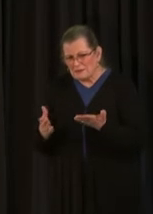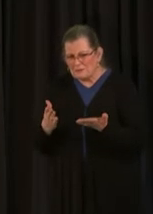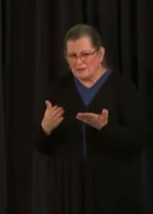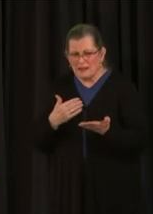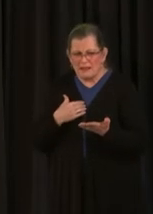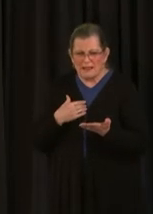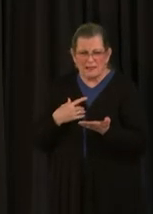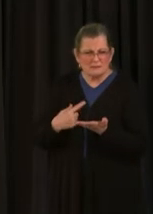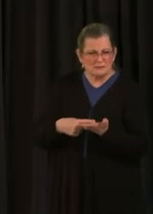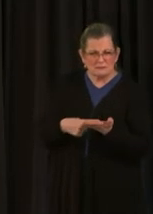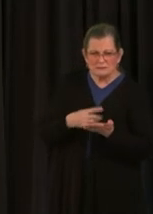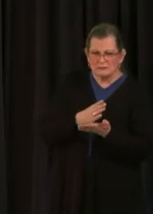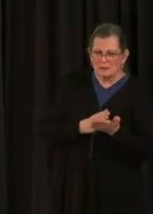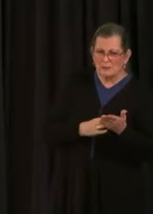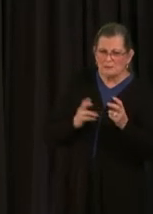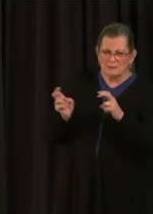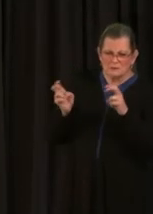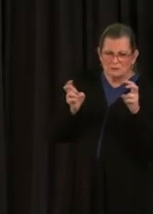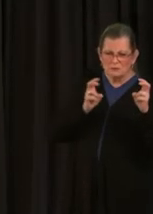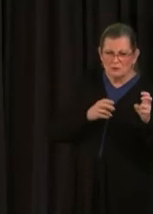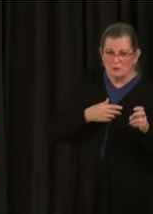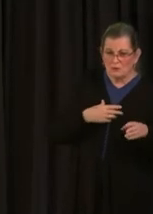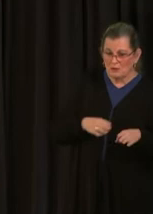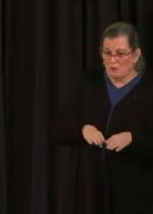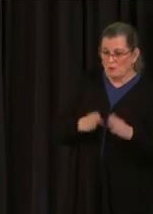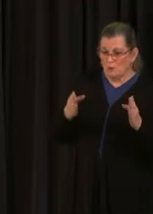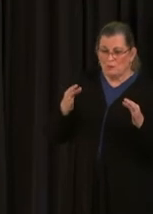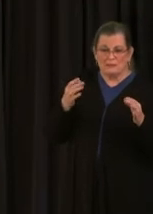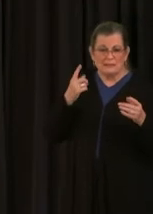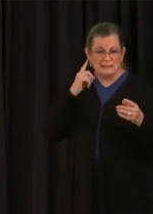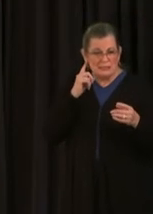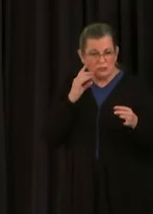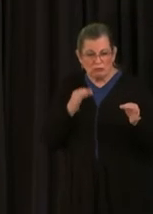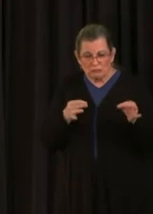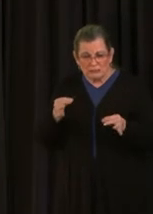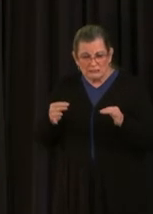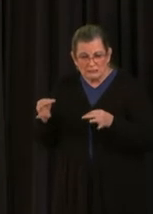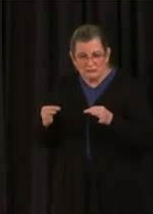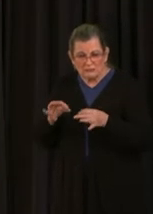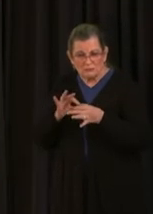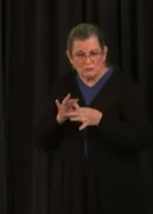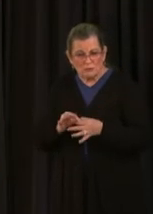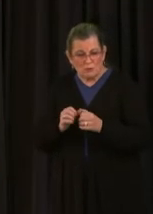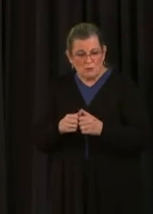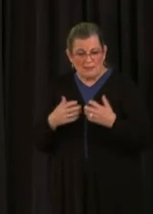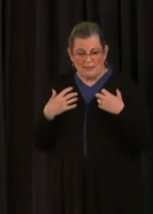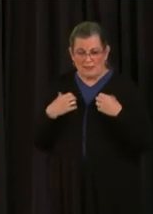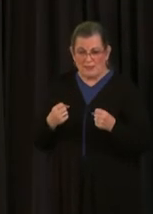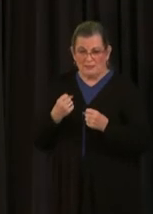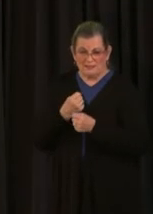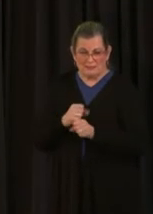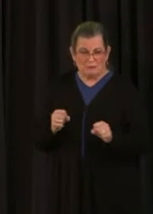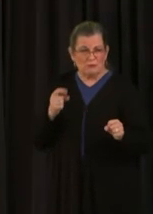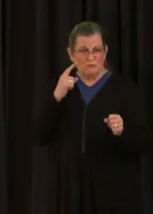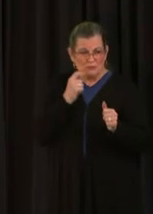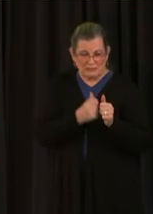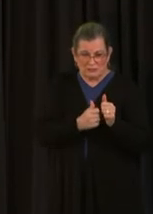which further allows us to clean the bus and have it ready for the next day's transportation.